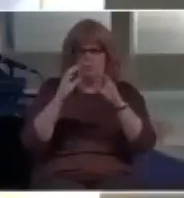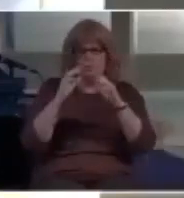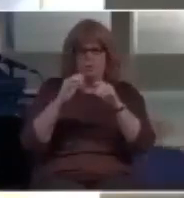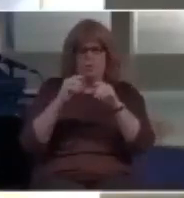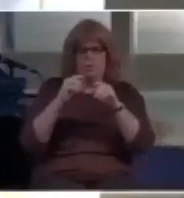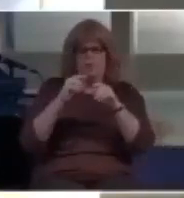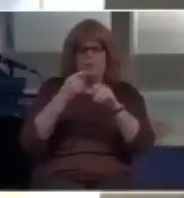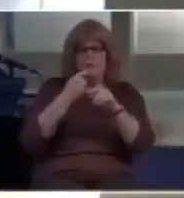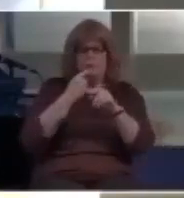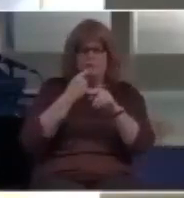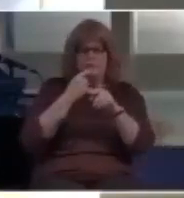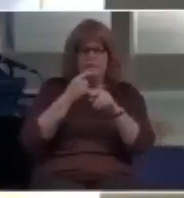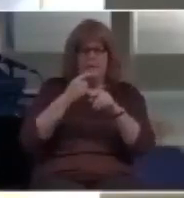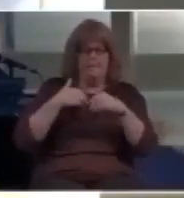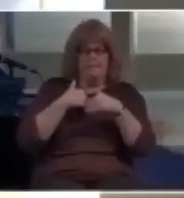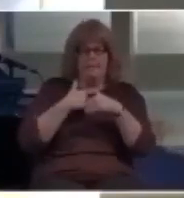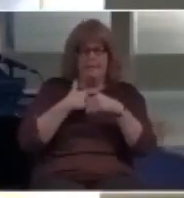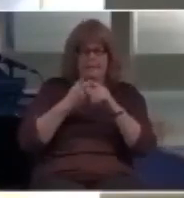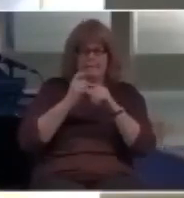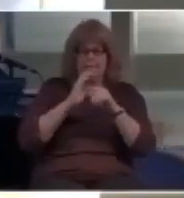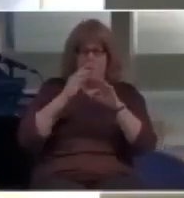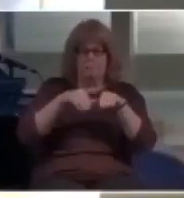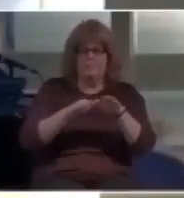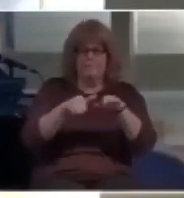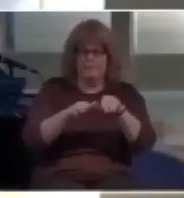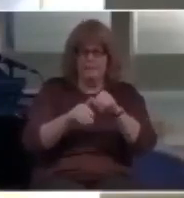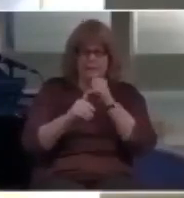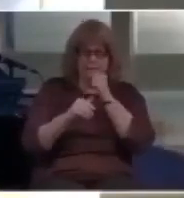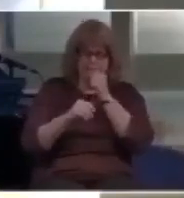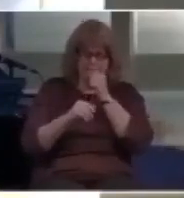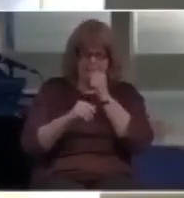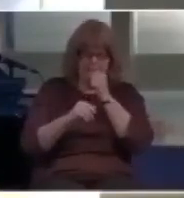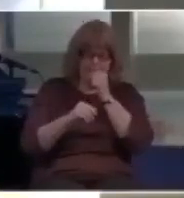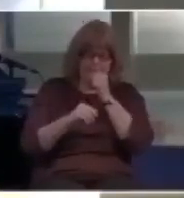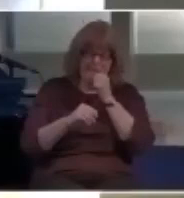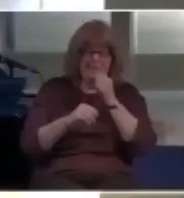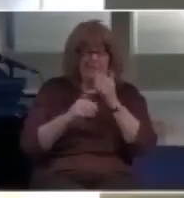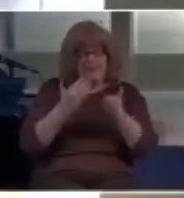that when he says a beast coming out of the sea, he could